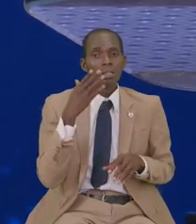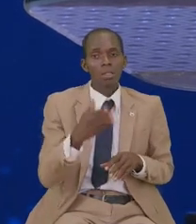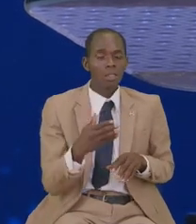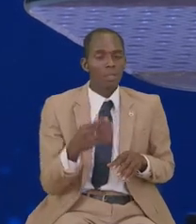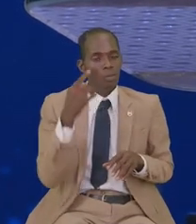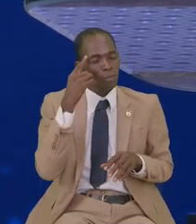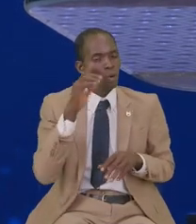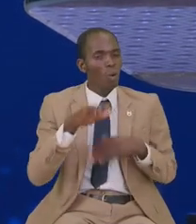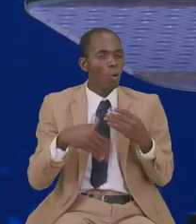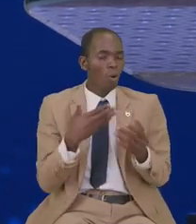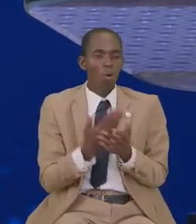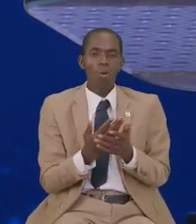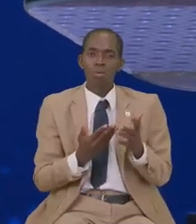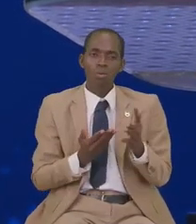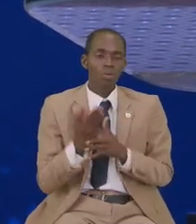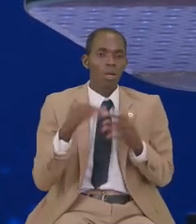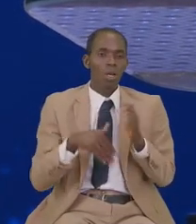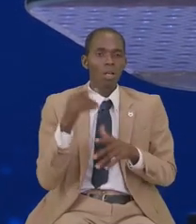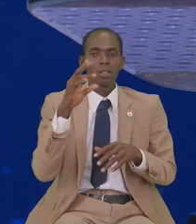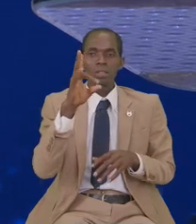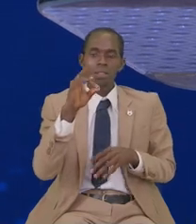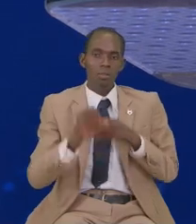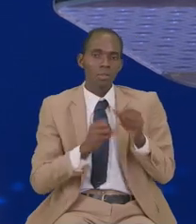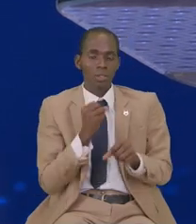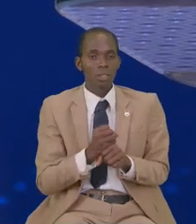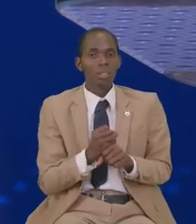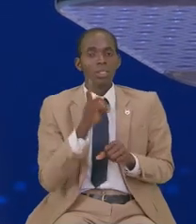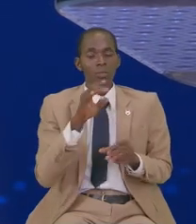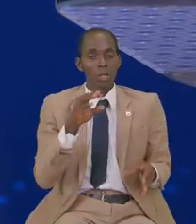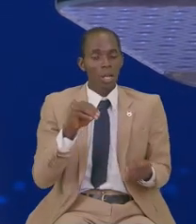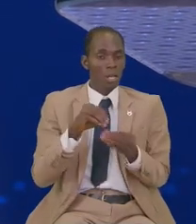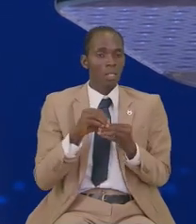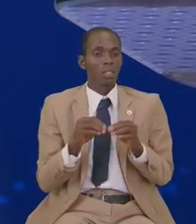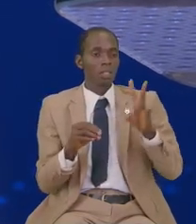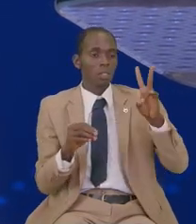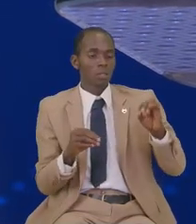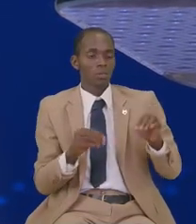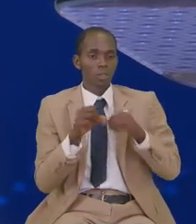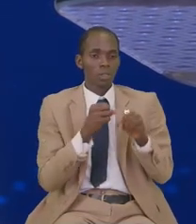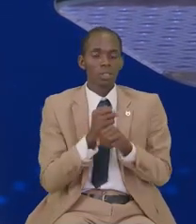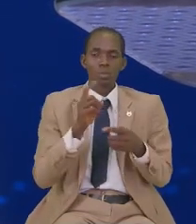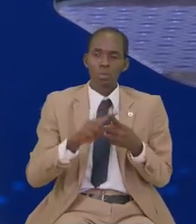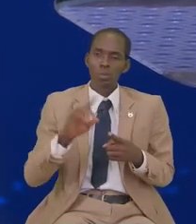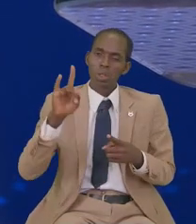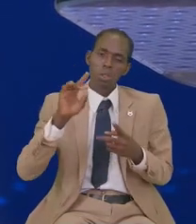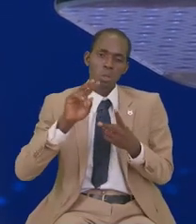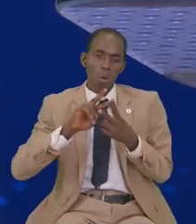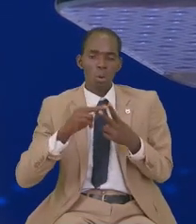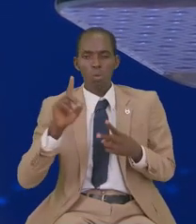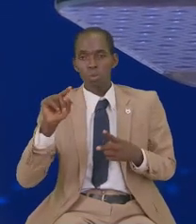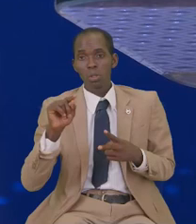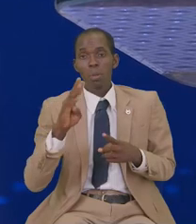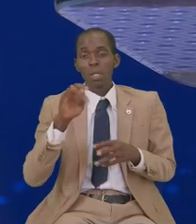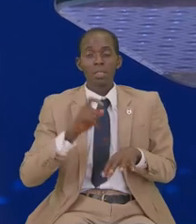captivity, 70 years. Well, you had 70 to 18 or 20, and by the time